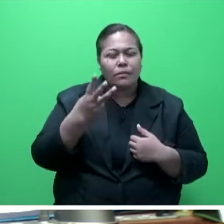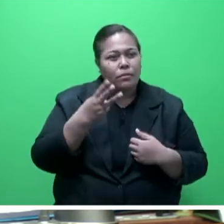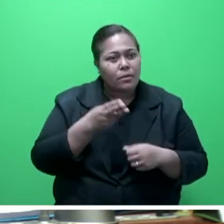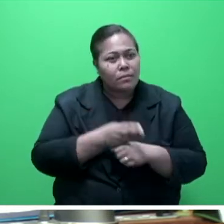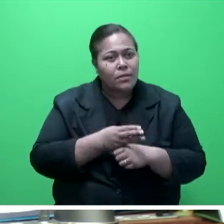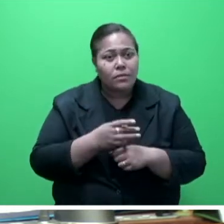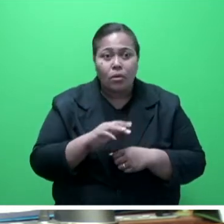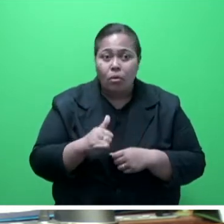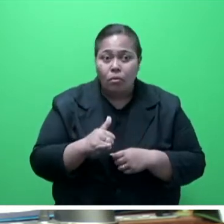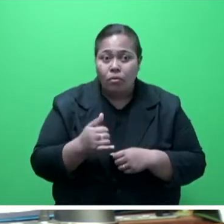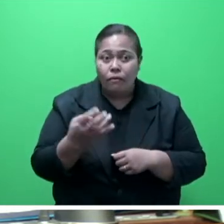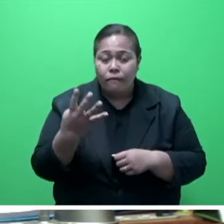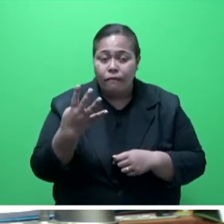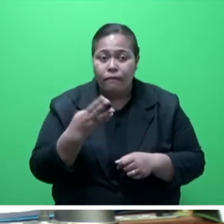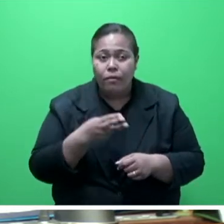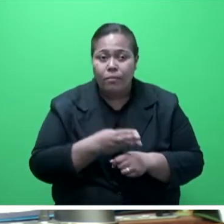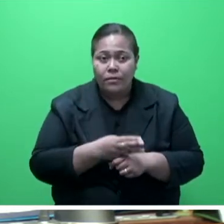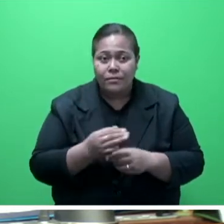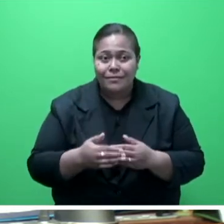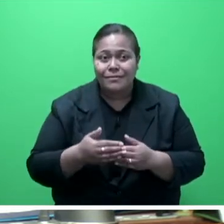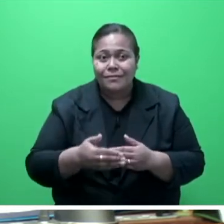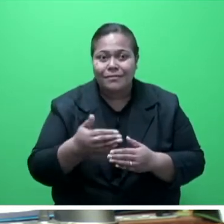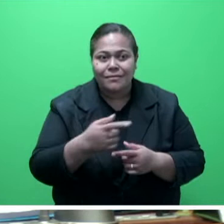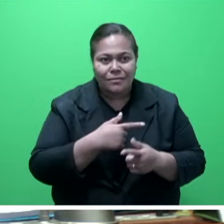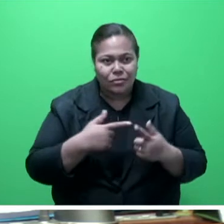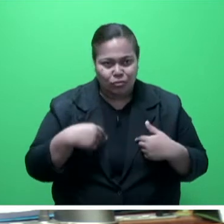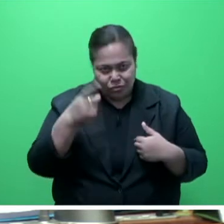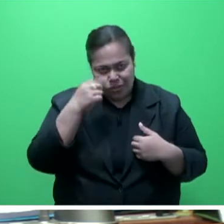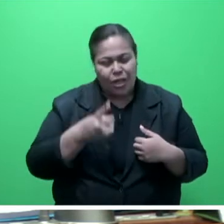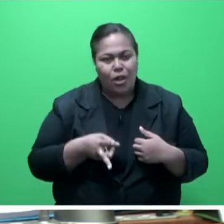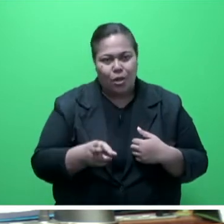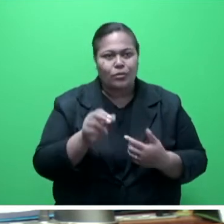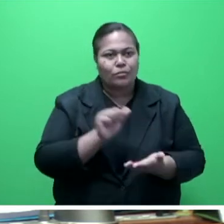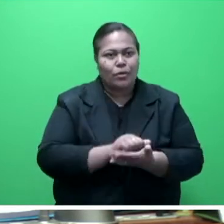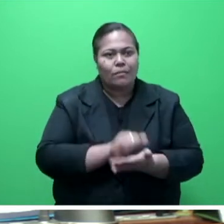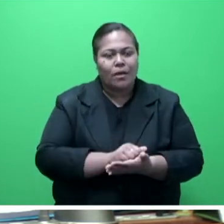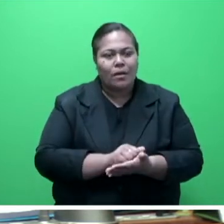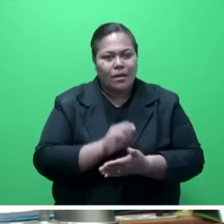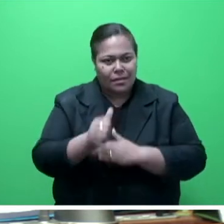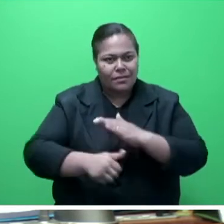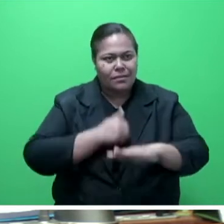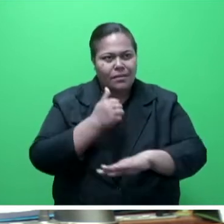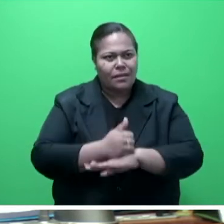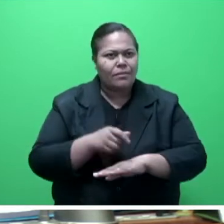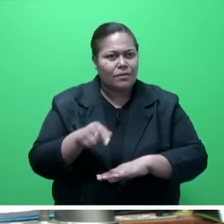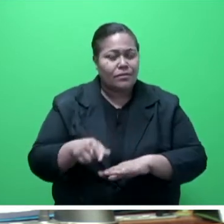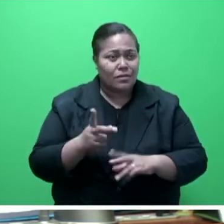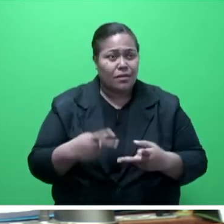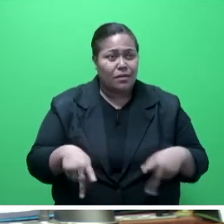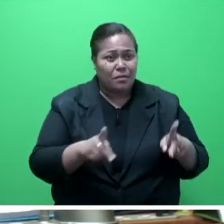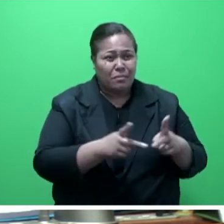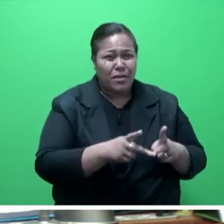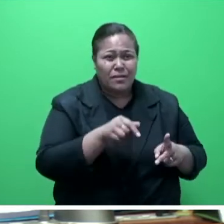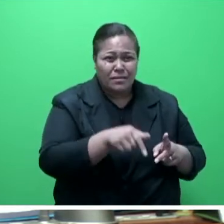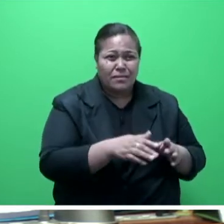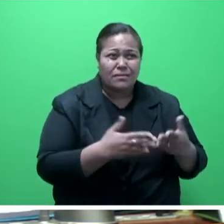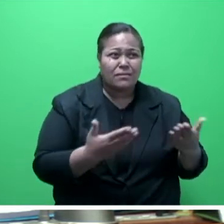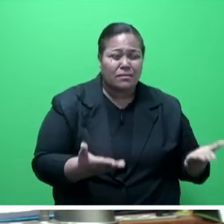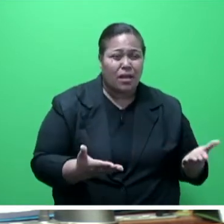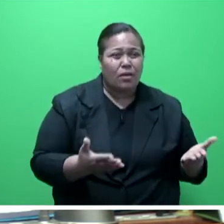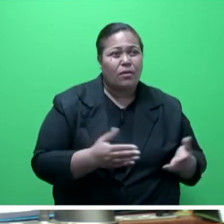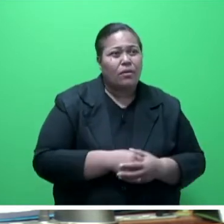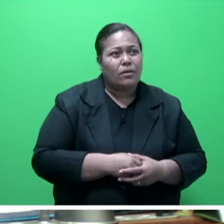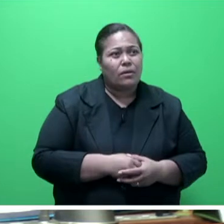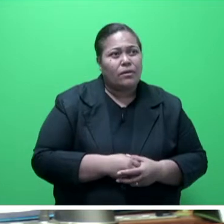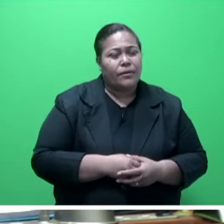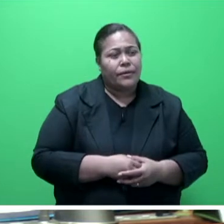4 months' time, we will be able to formally commission that particular project. The place is infested with large trees,